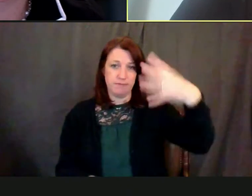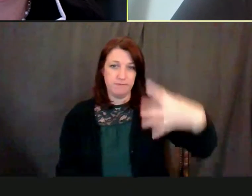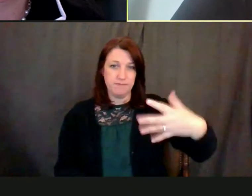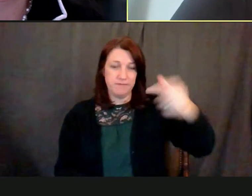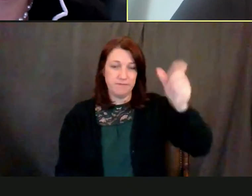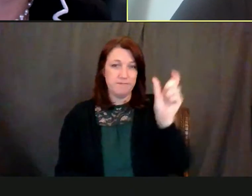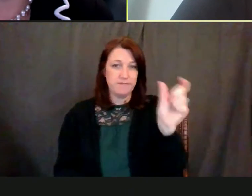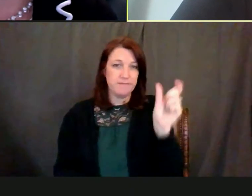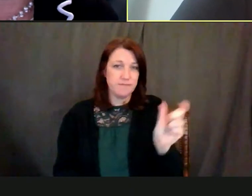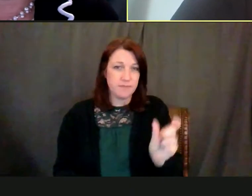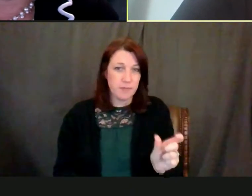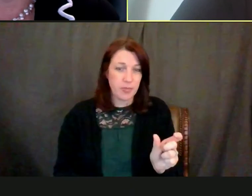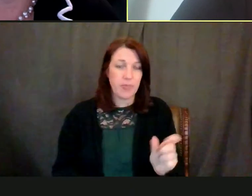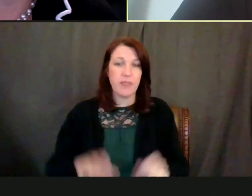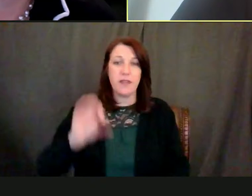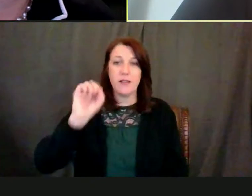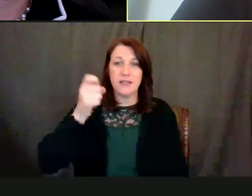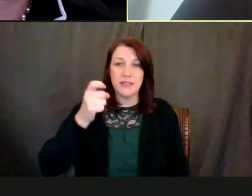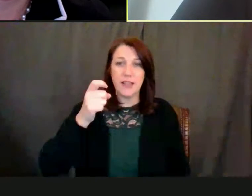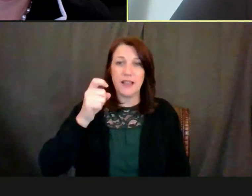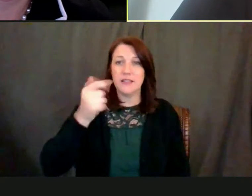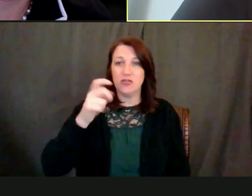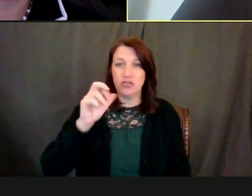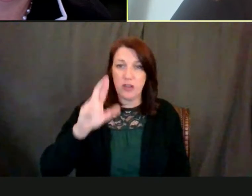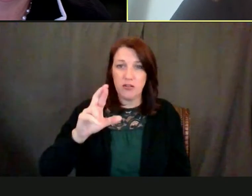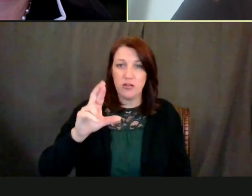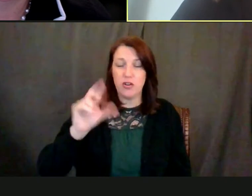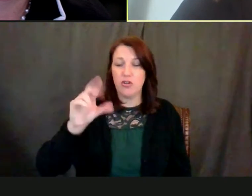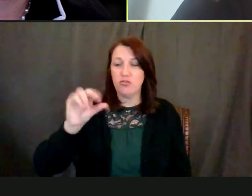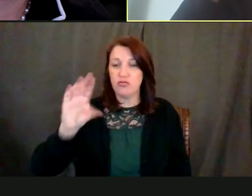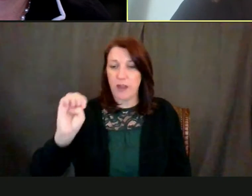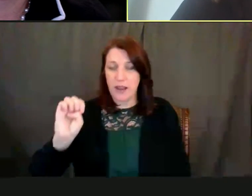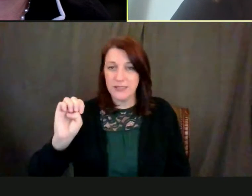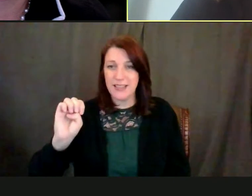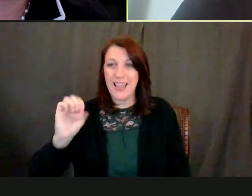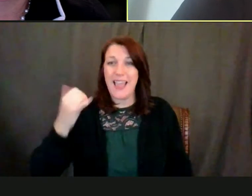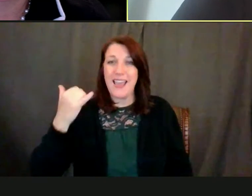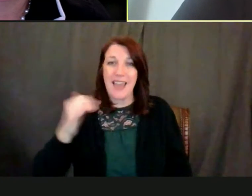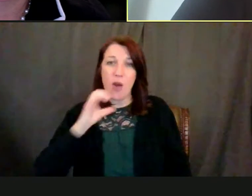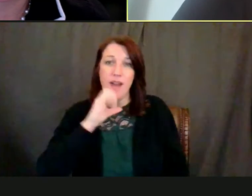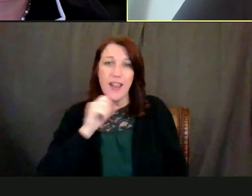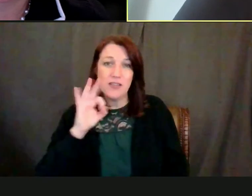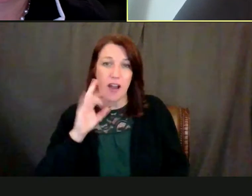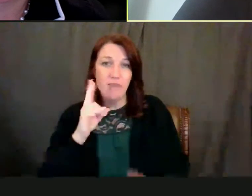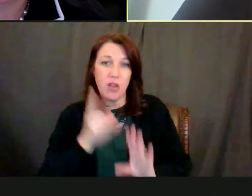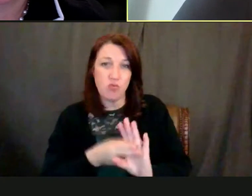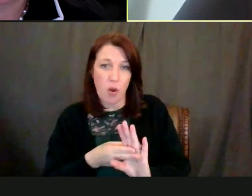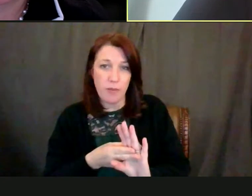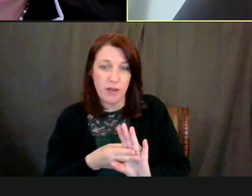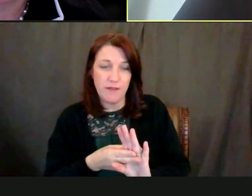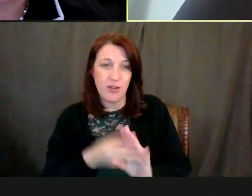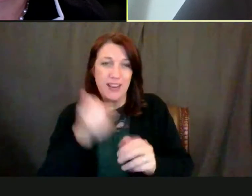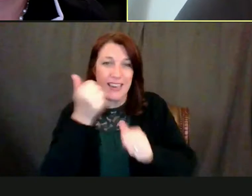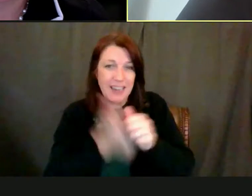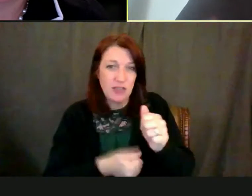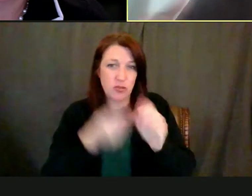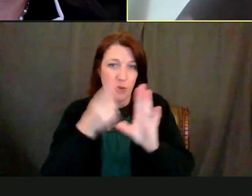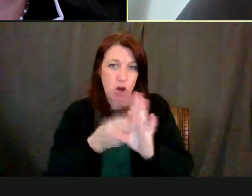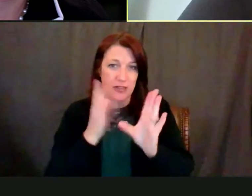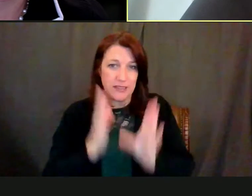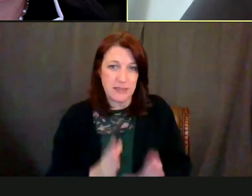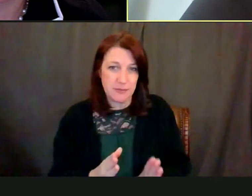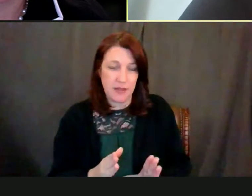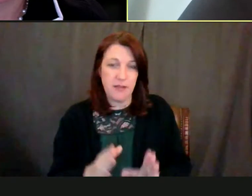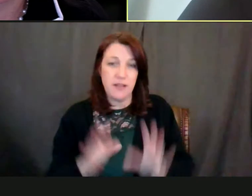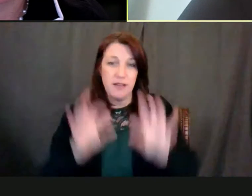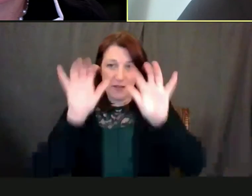gender, the race, and the ethnicity, and now the age at enrollment for each participant, and you'll upload